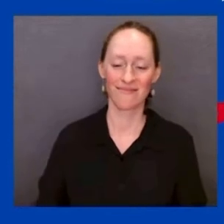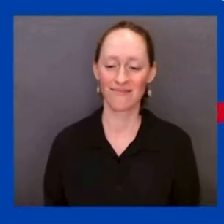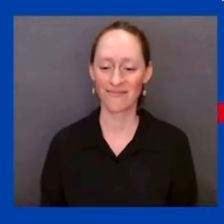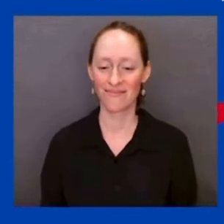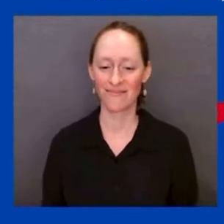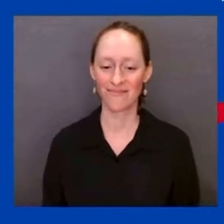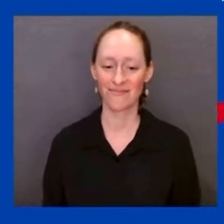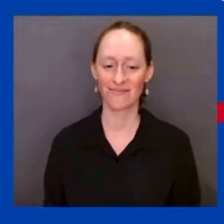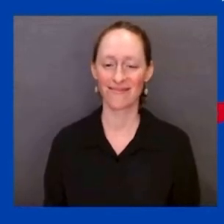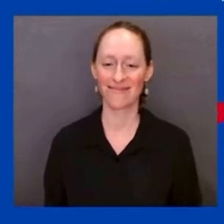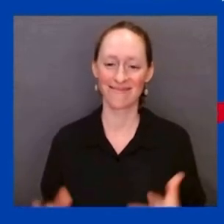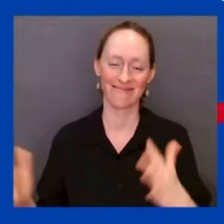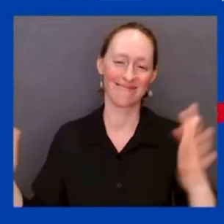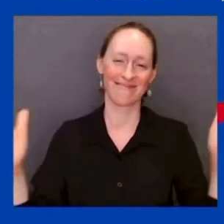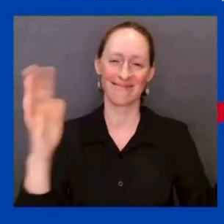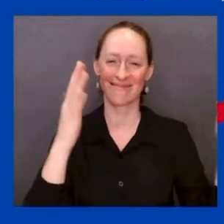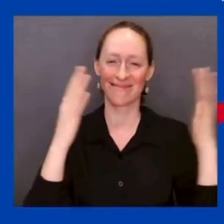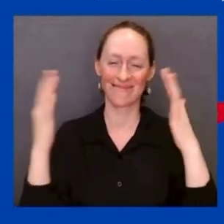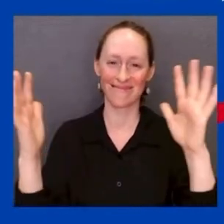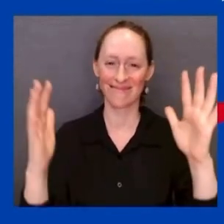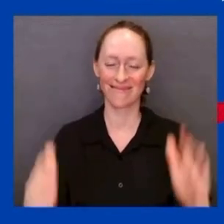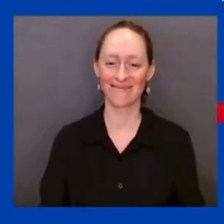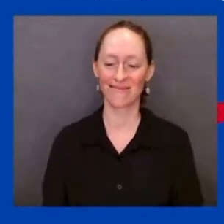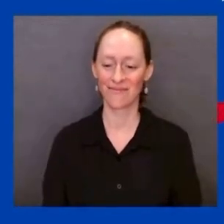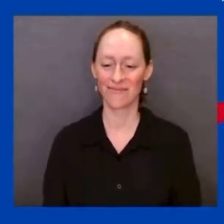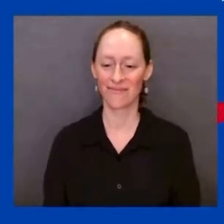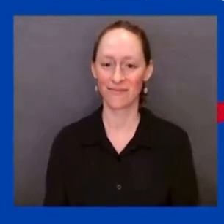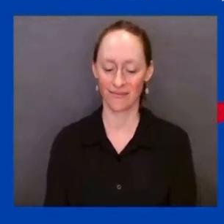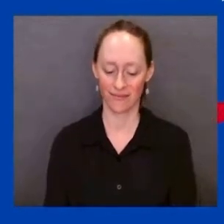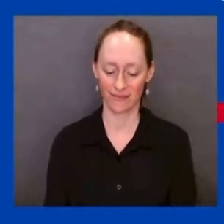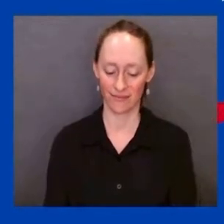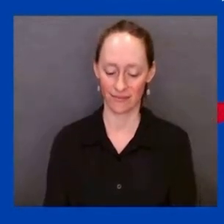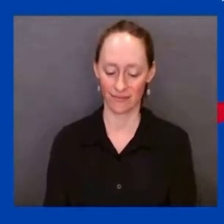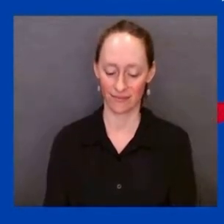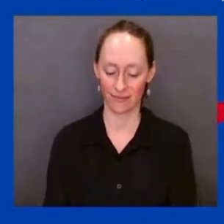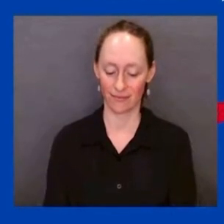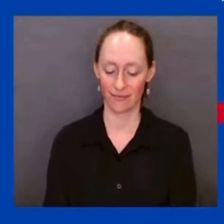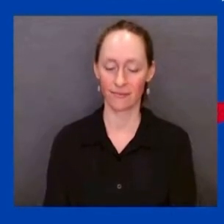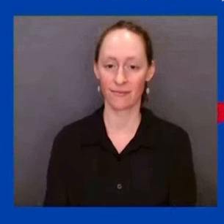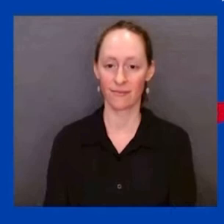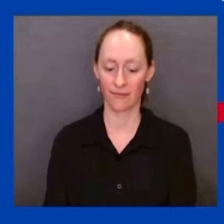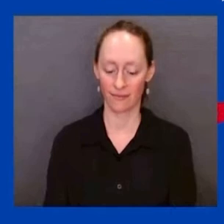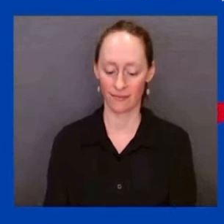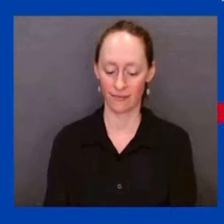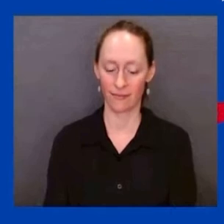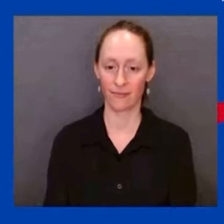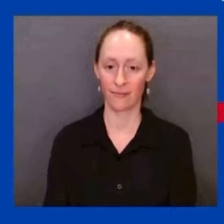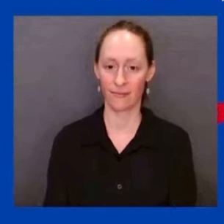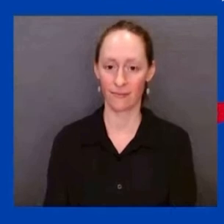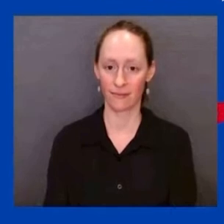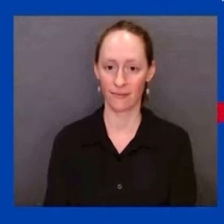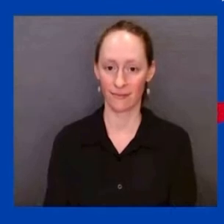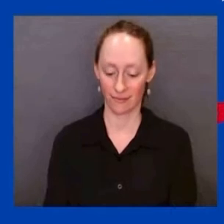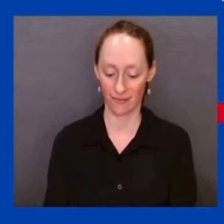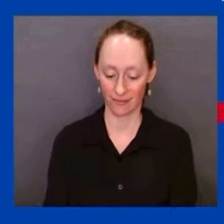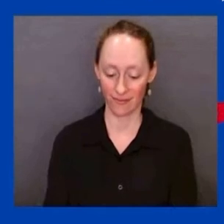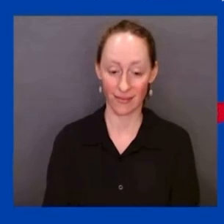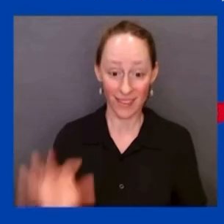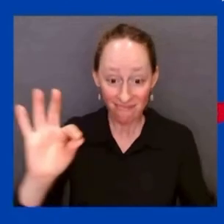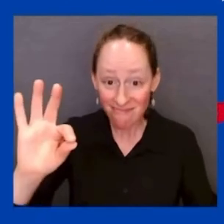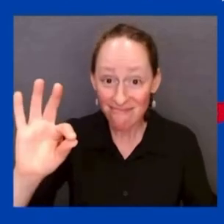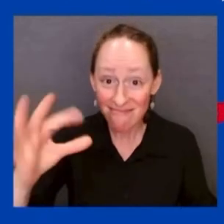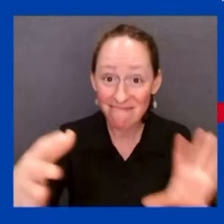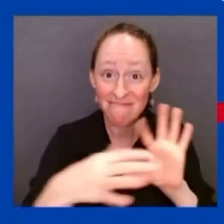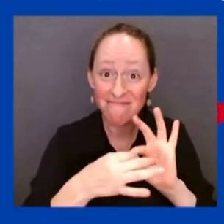up, give it up, give it up. Can you hear us, Jill? I can hear you. We're standing. We're